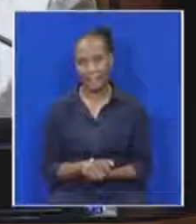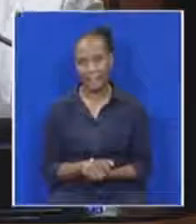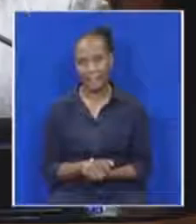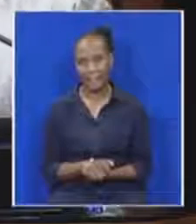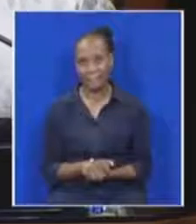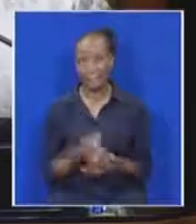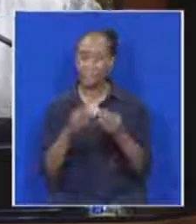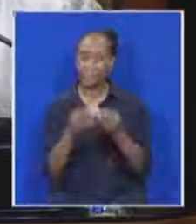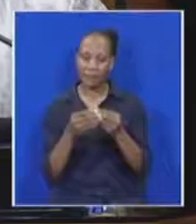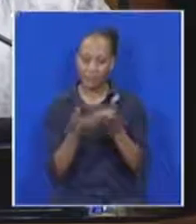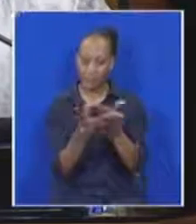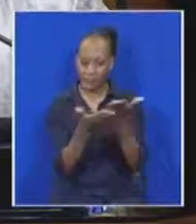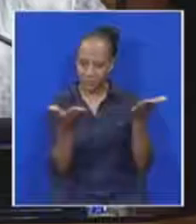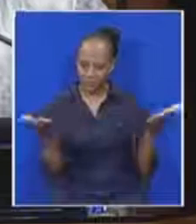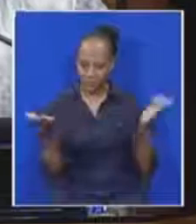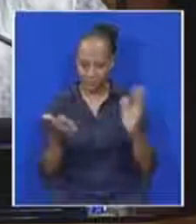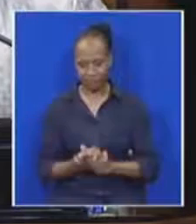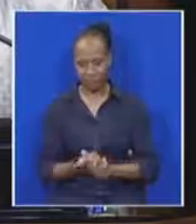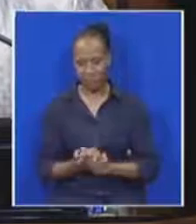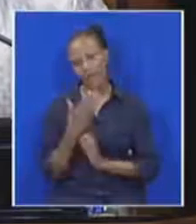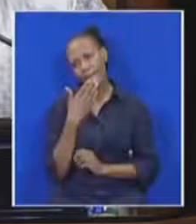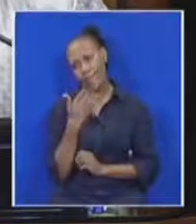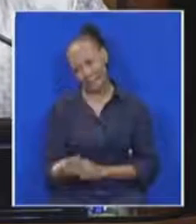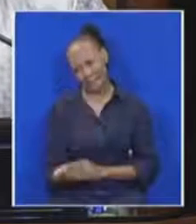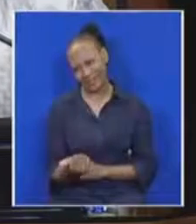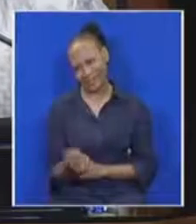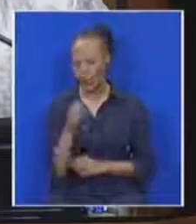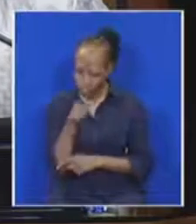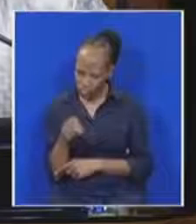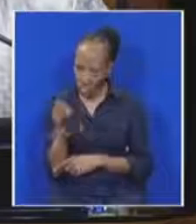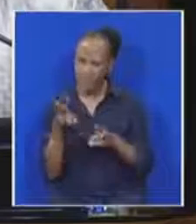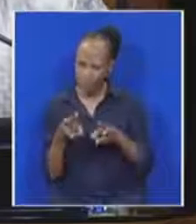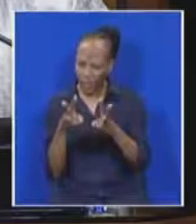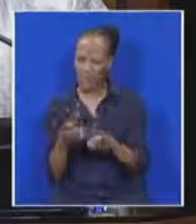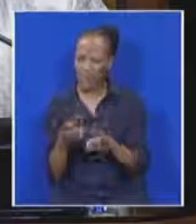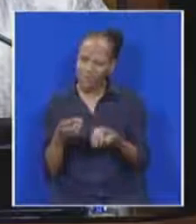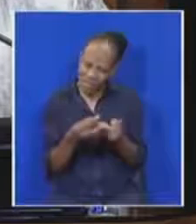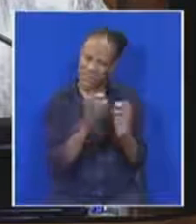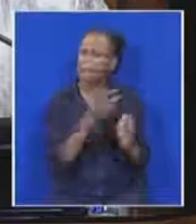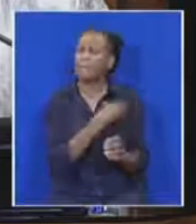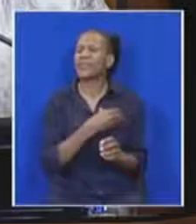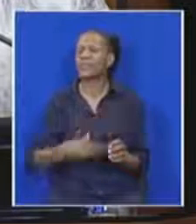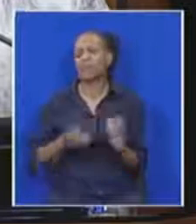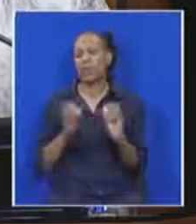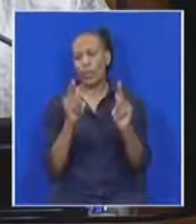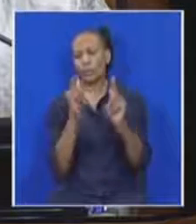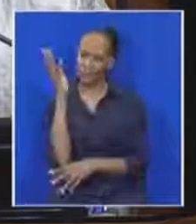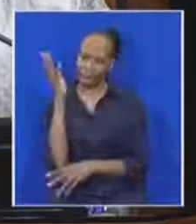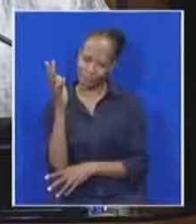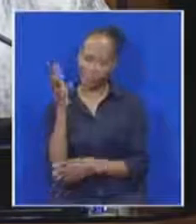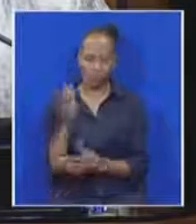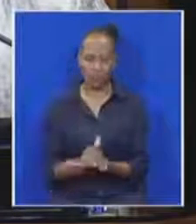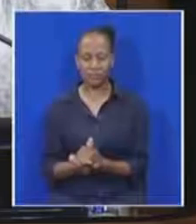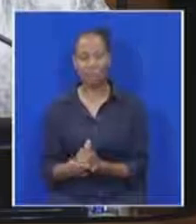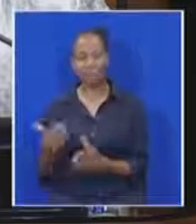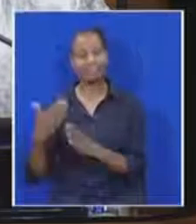Honourable members, can we do the right thing and allow the president to proceed with his speech? I don't want to interrupt the president. Honourable